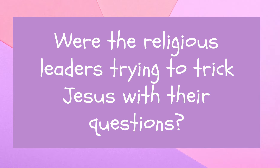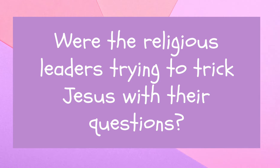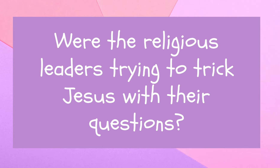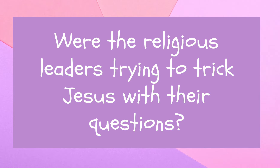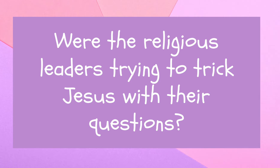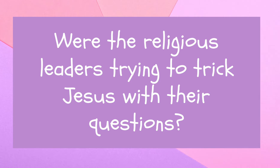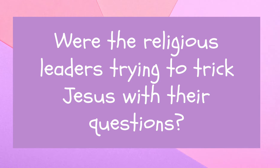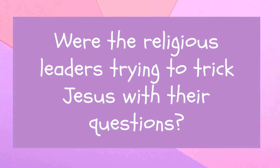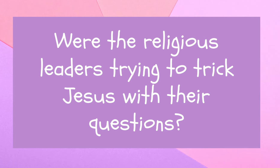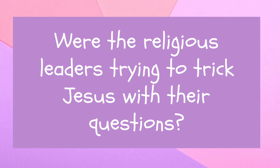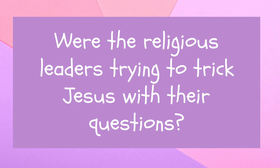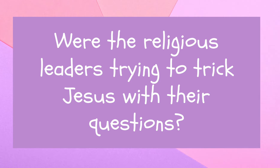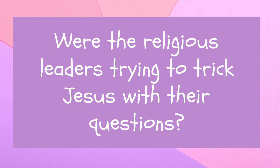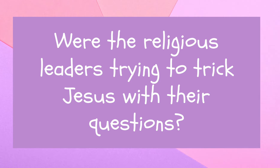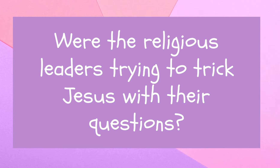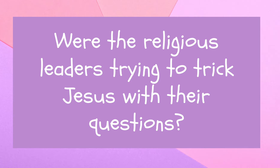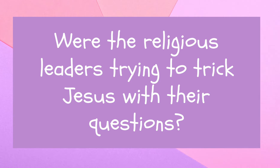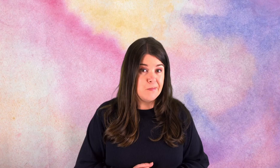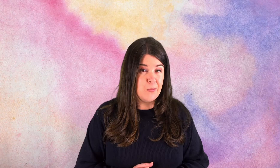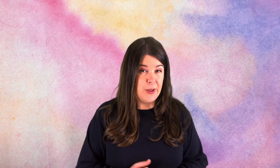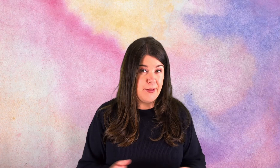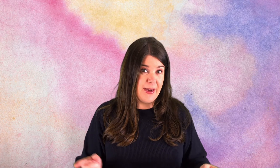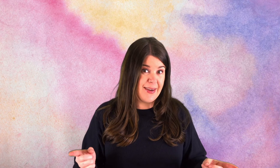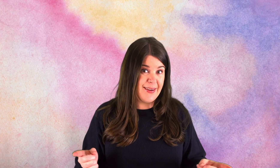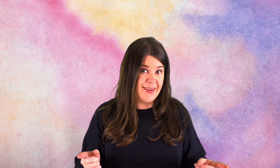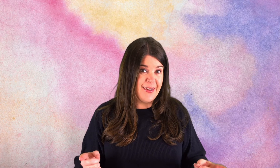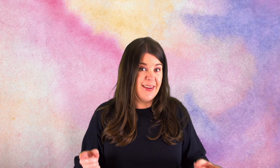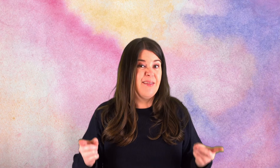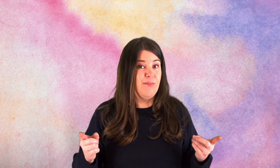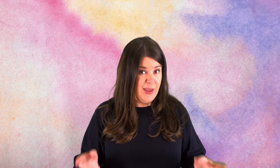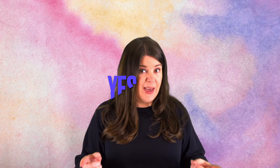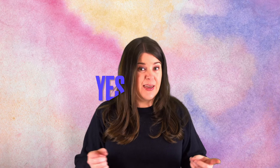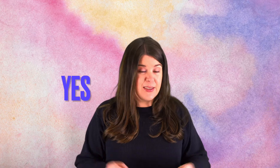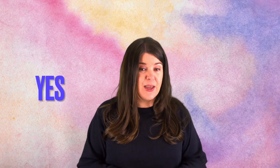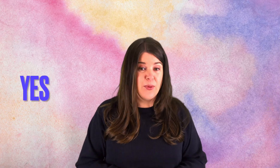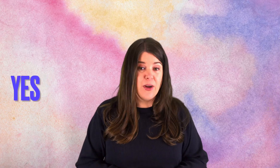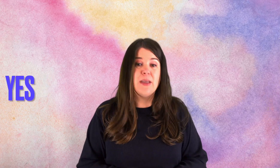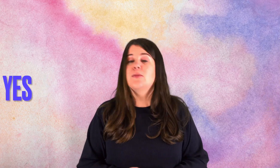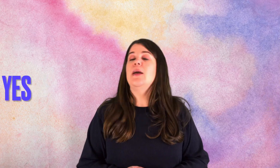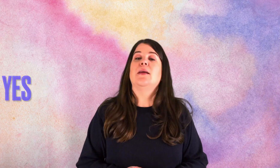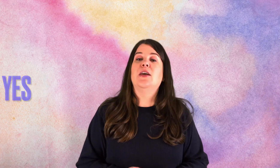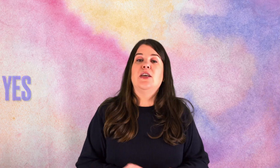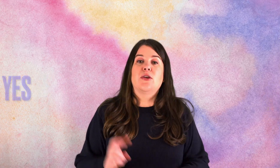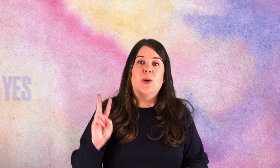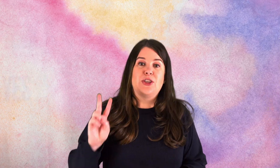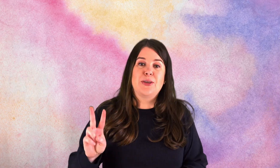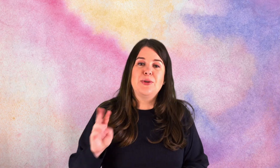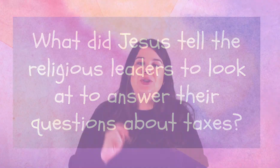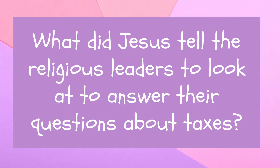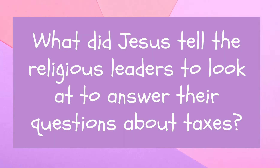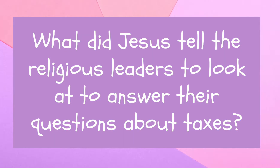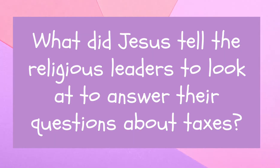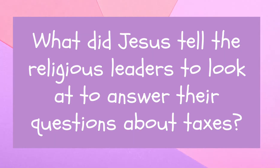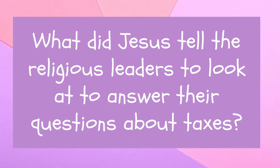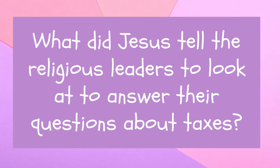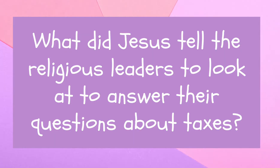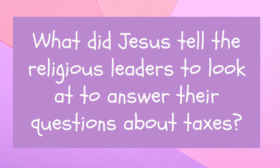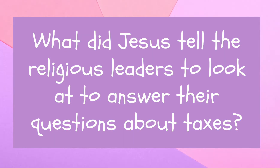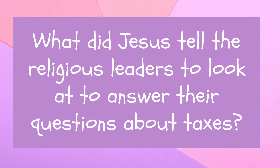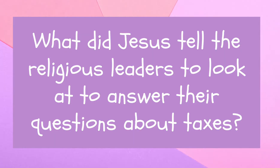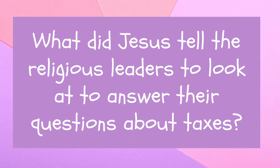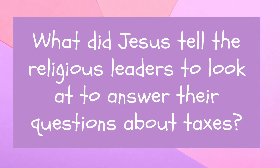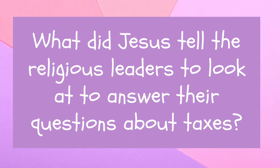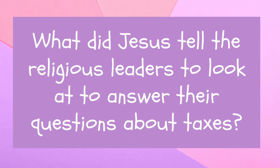trying to trick Jesus with their questions? What do you think? Yes, they were. That's right. Question number two, what did